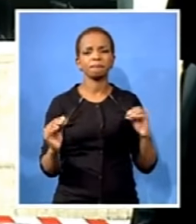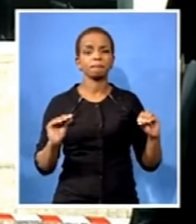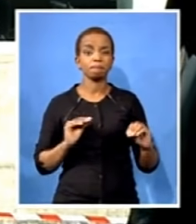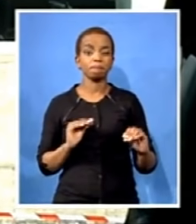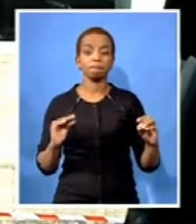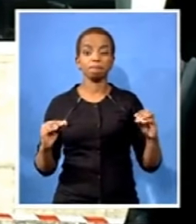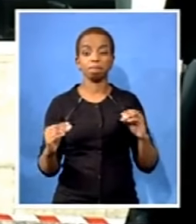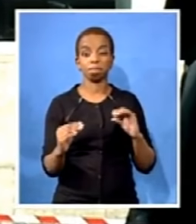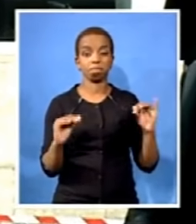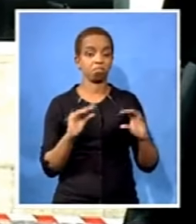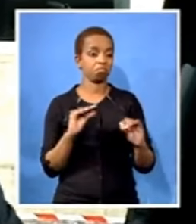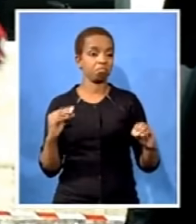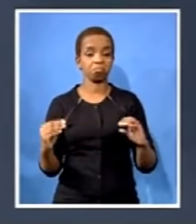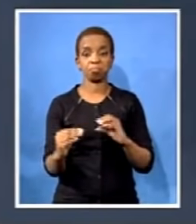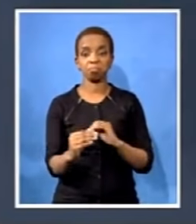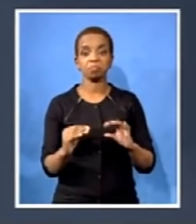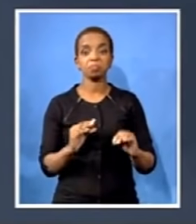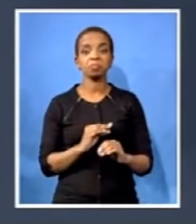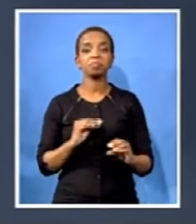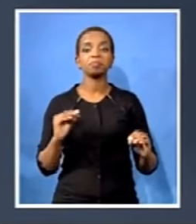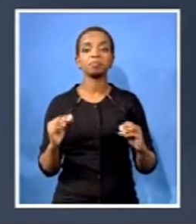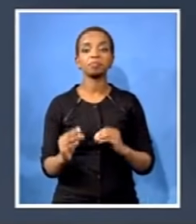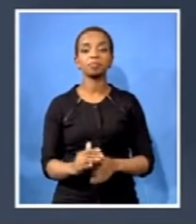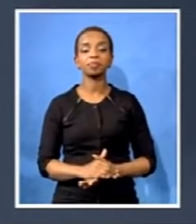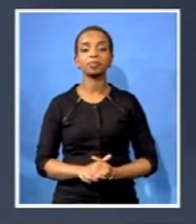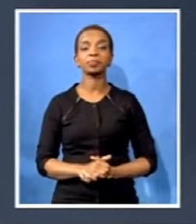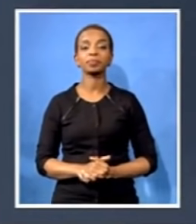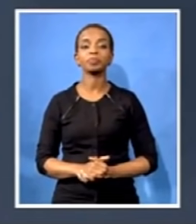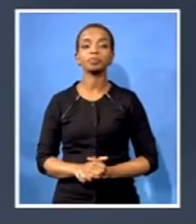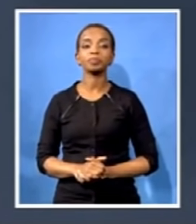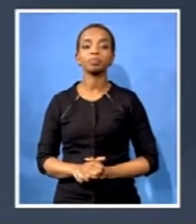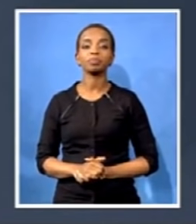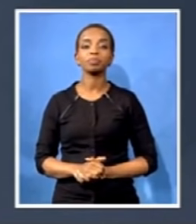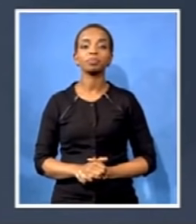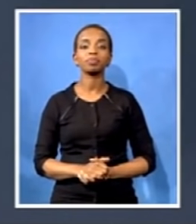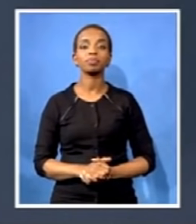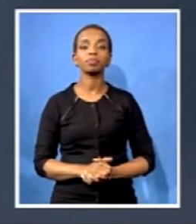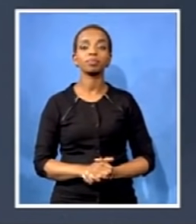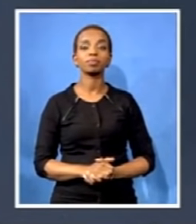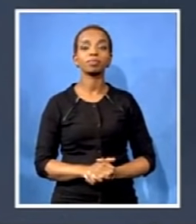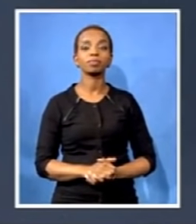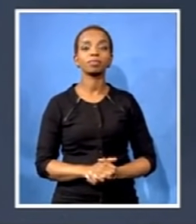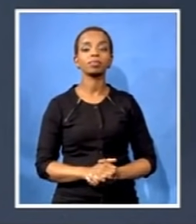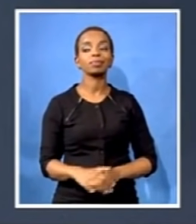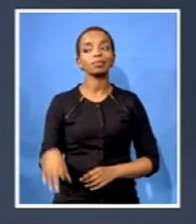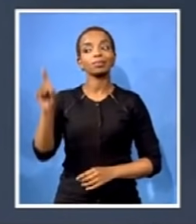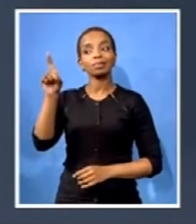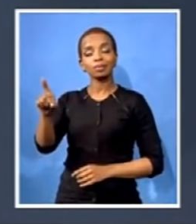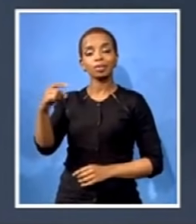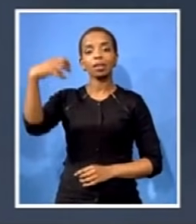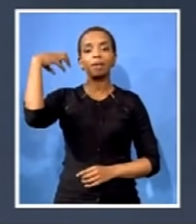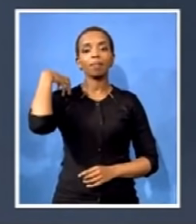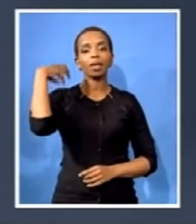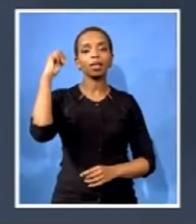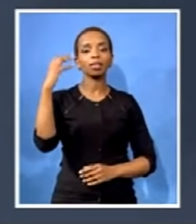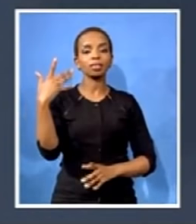Please can you move, colleagues? Those who are done, please can you clear the space for the... There, the Minister of Transport, Minister Fikile Mbalula, coming from